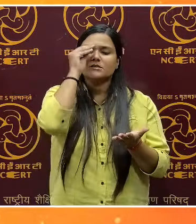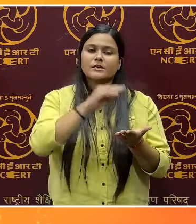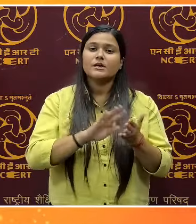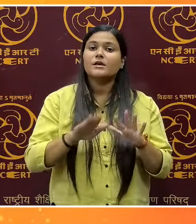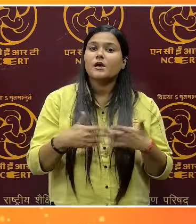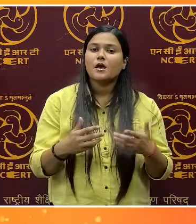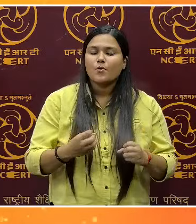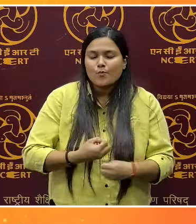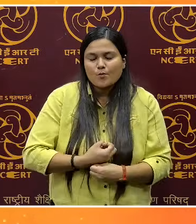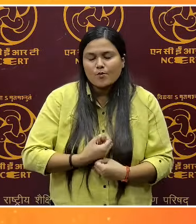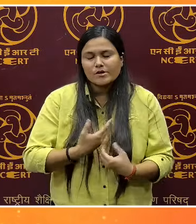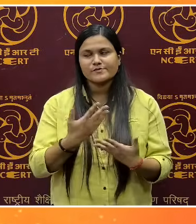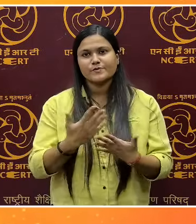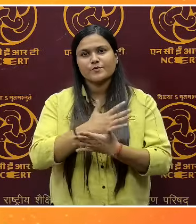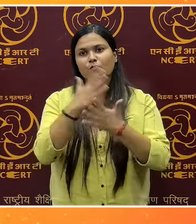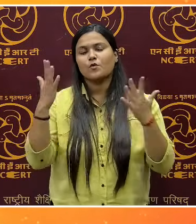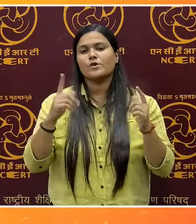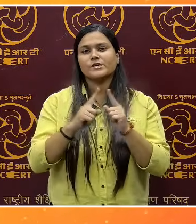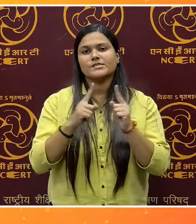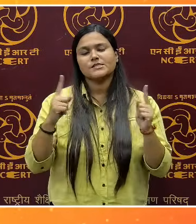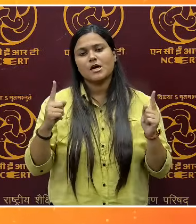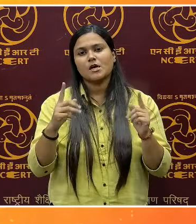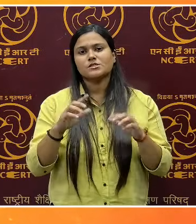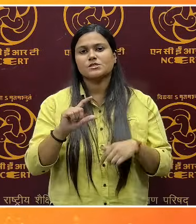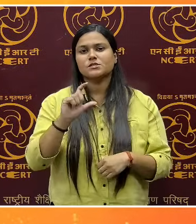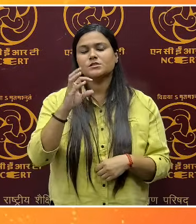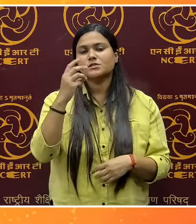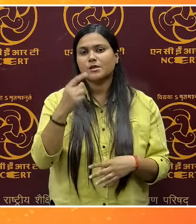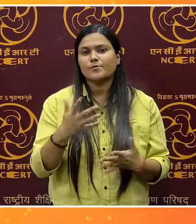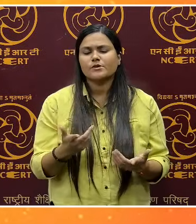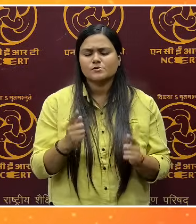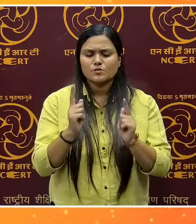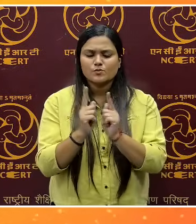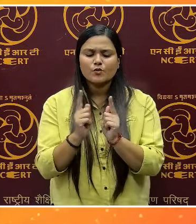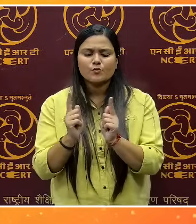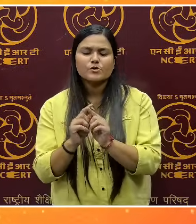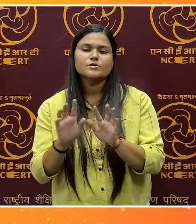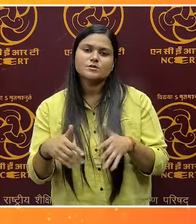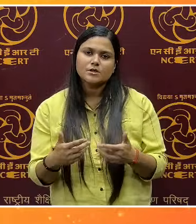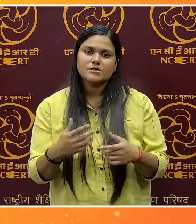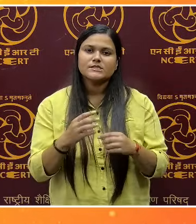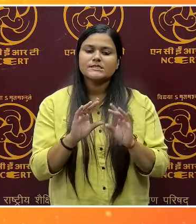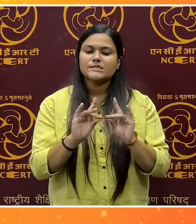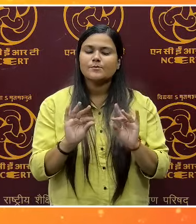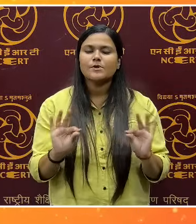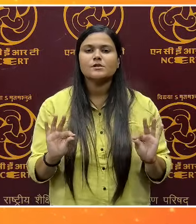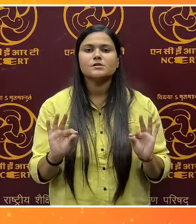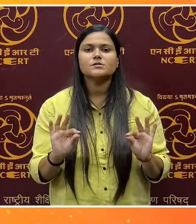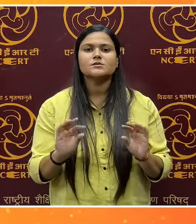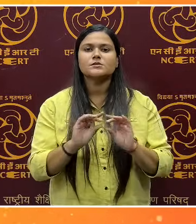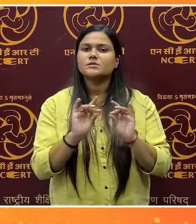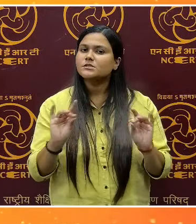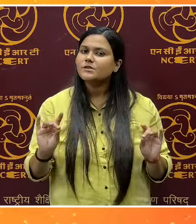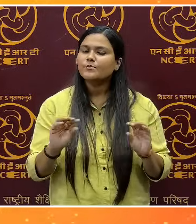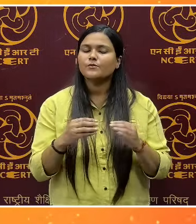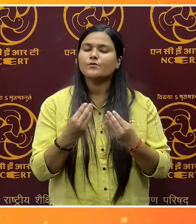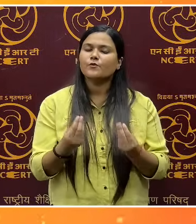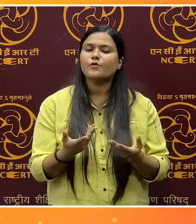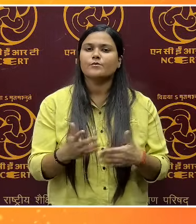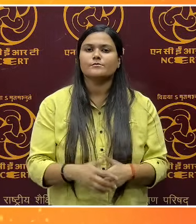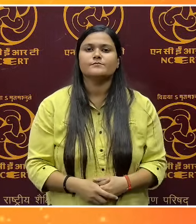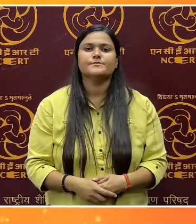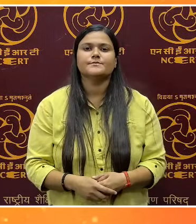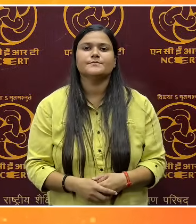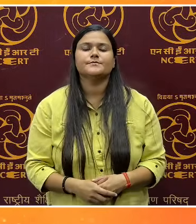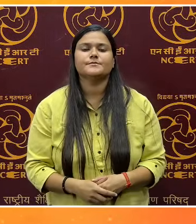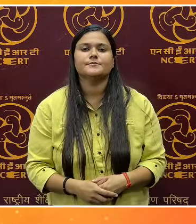expressing large numbers in standard form. Students will be able to solve problems involving powers and